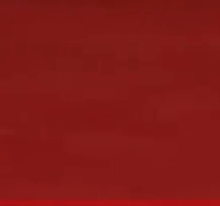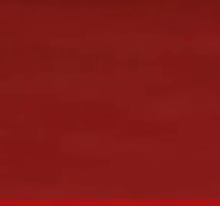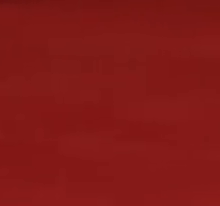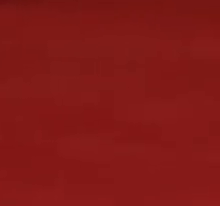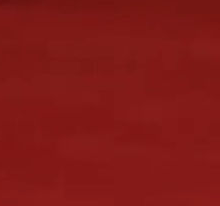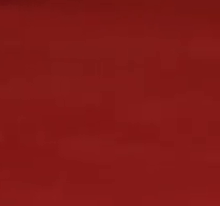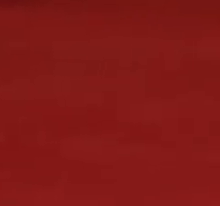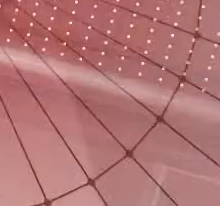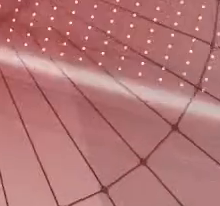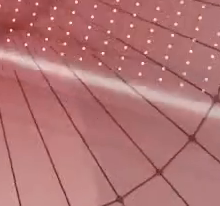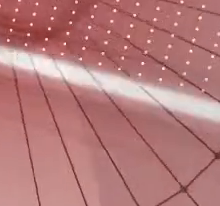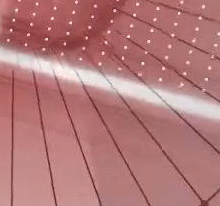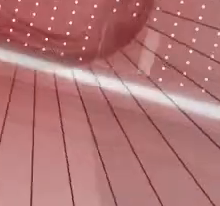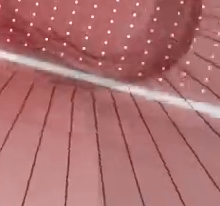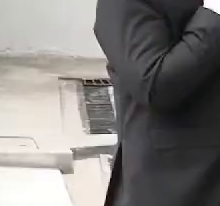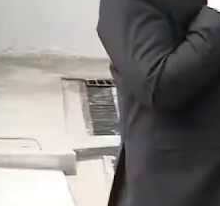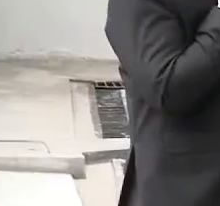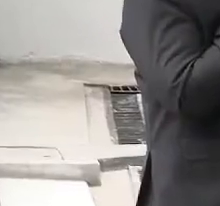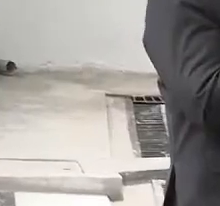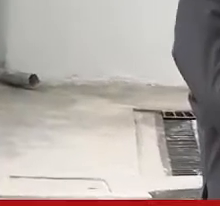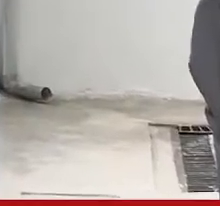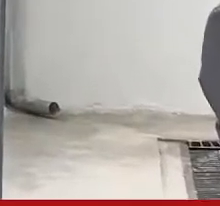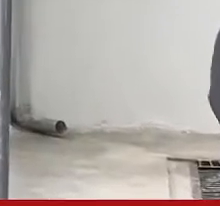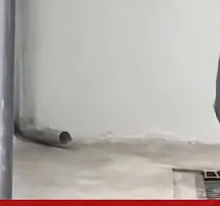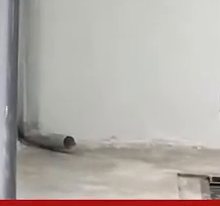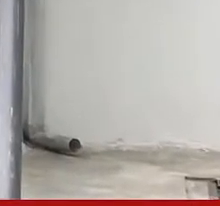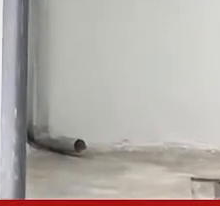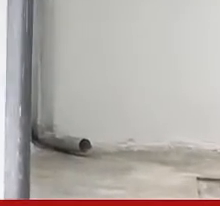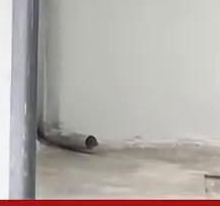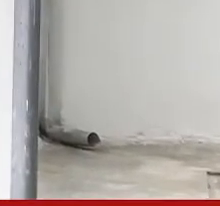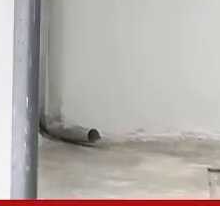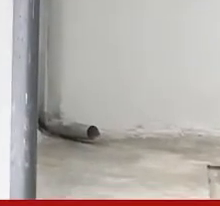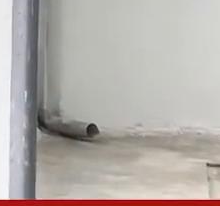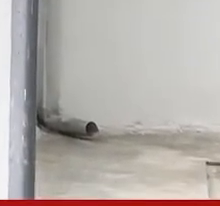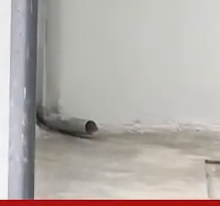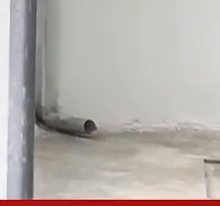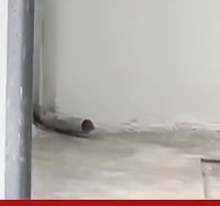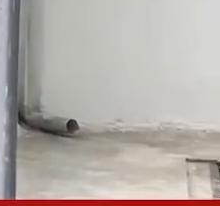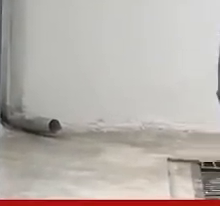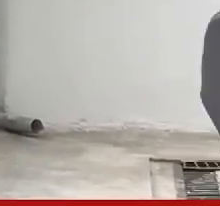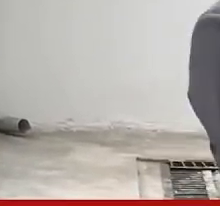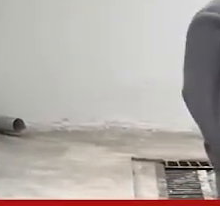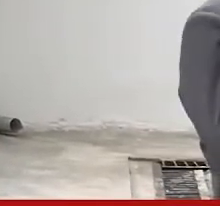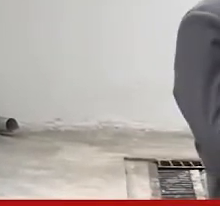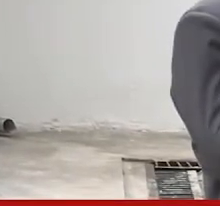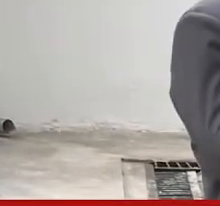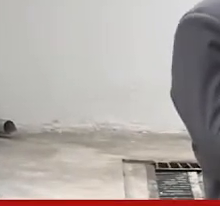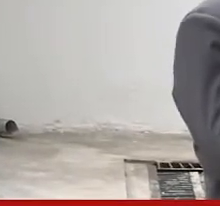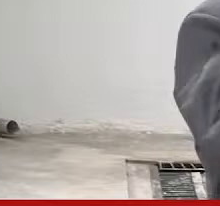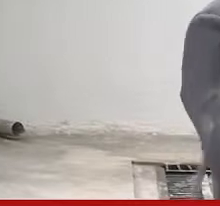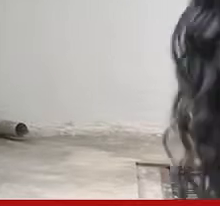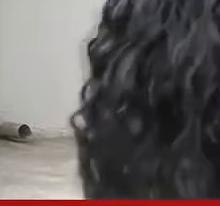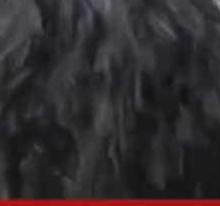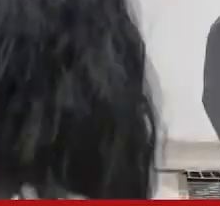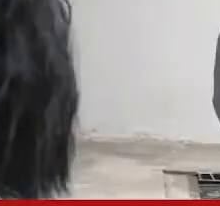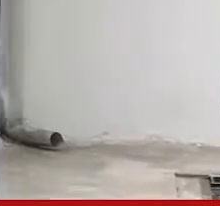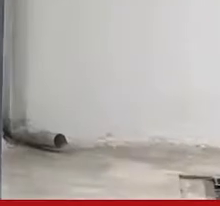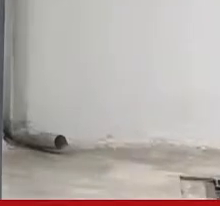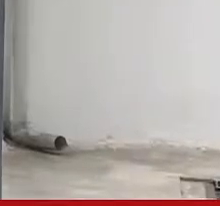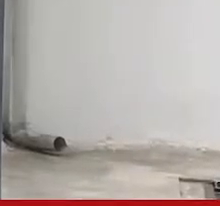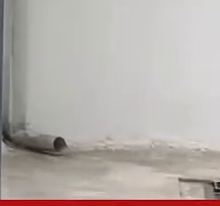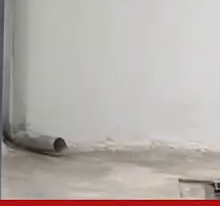allies and controversial cabinet secretaries. Also tonight, give dialogue a